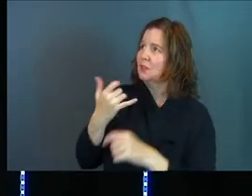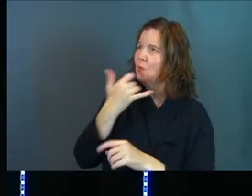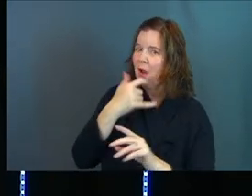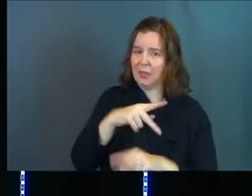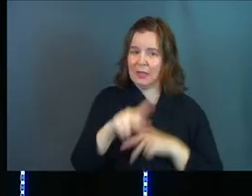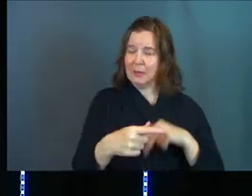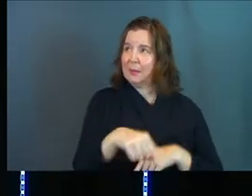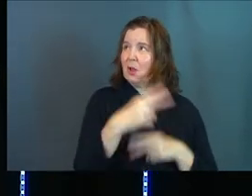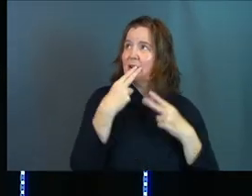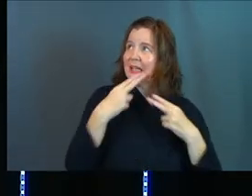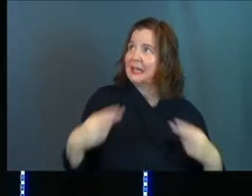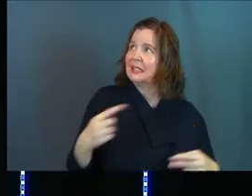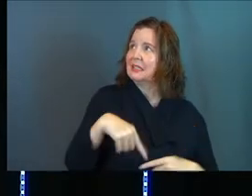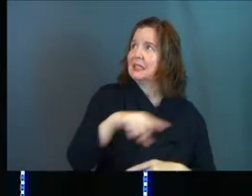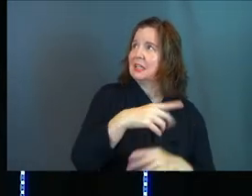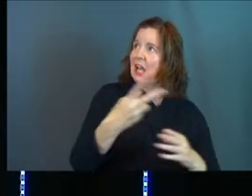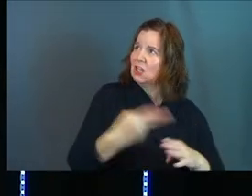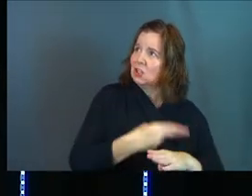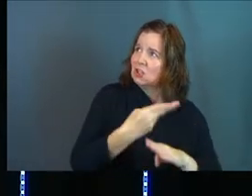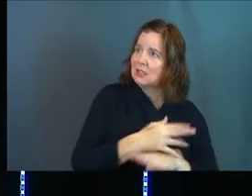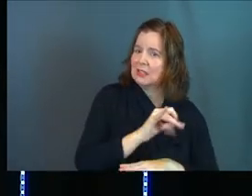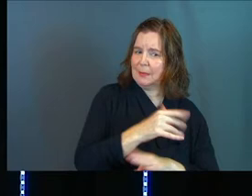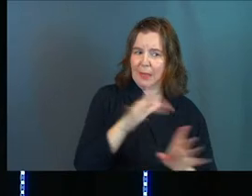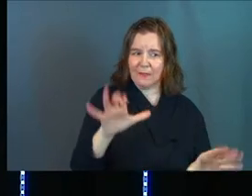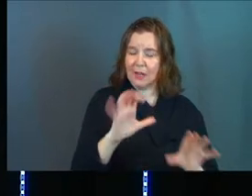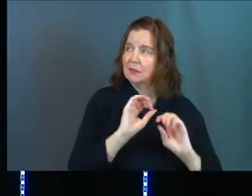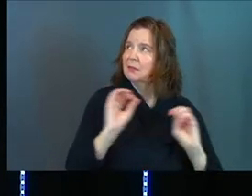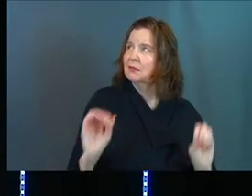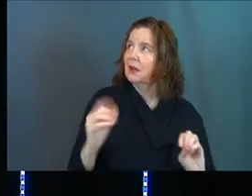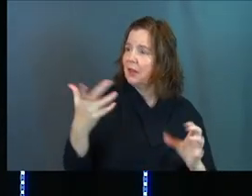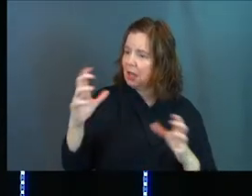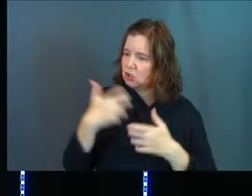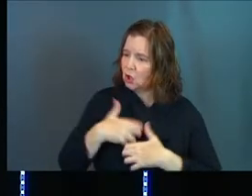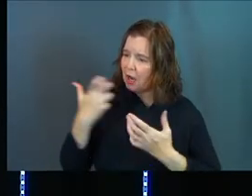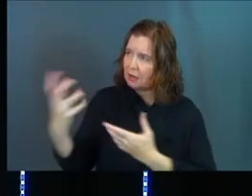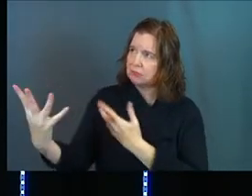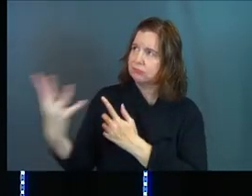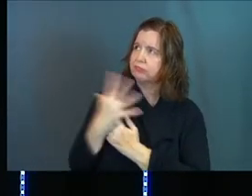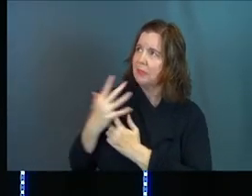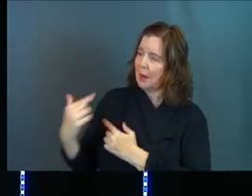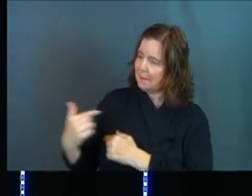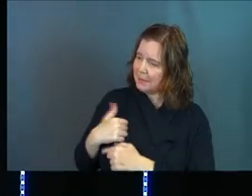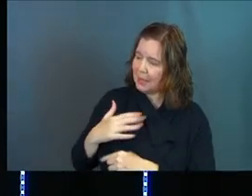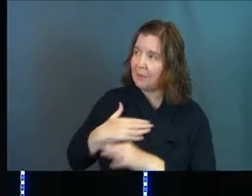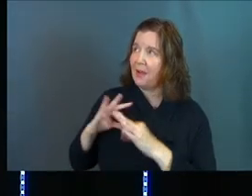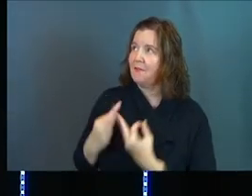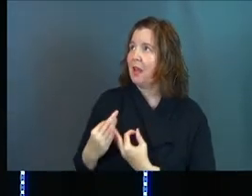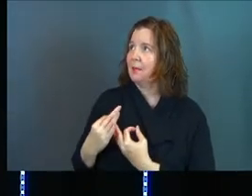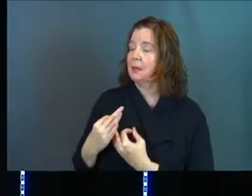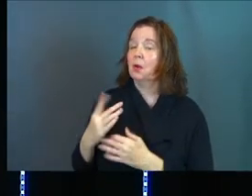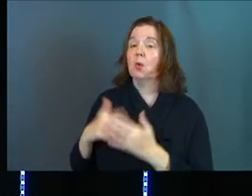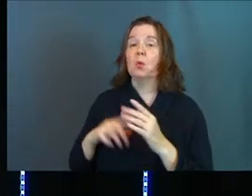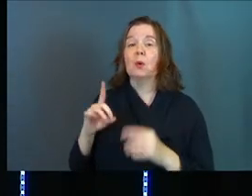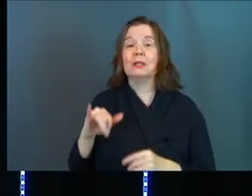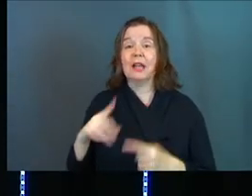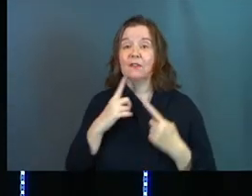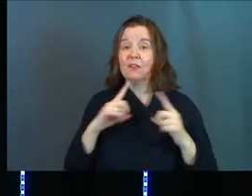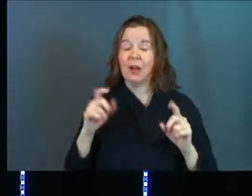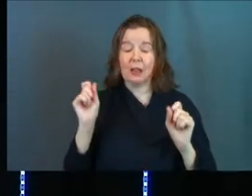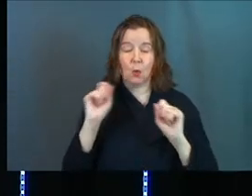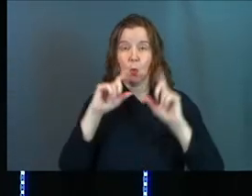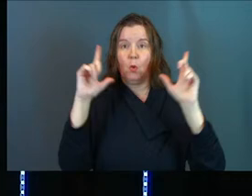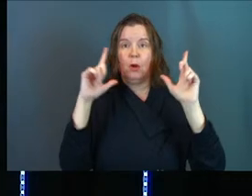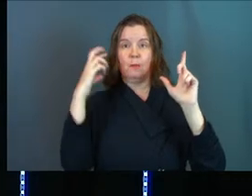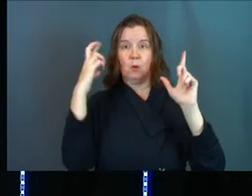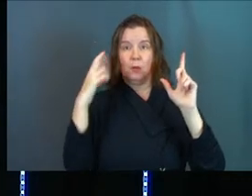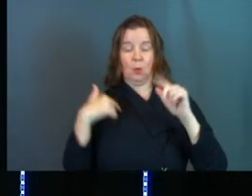but these people are as innocent as sheep. What have they done? Let your anger fall against me and my family. When David finally woke